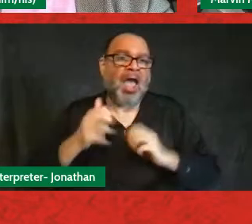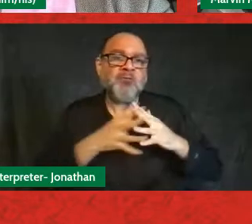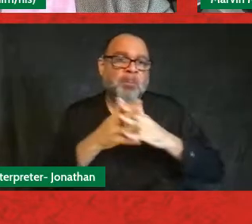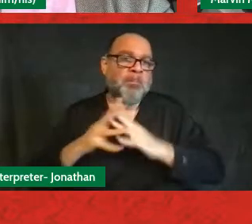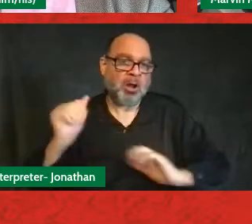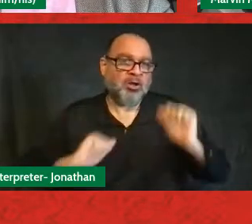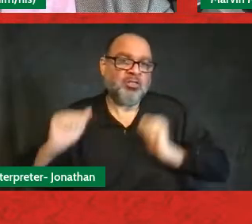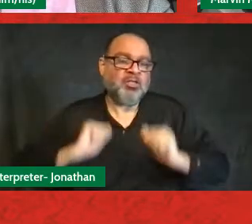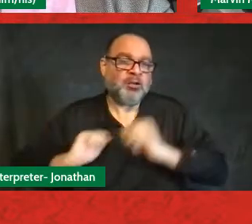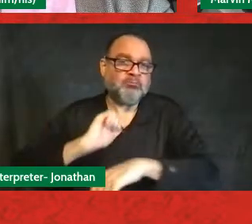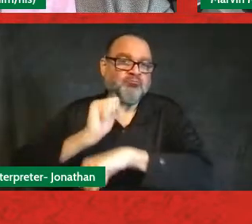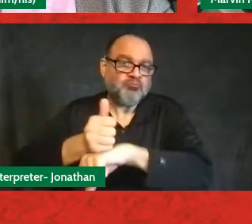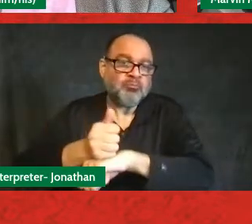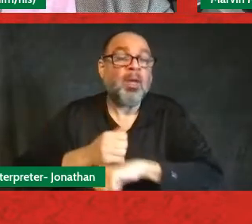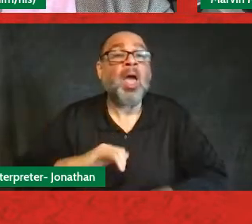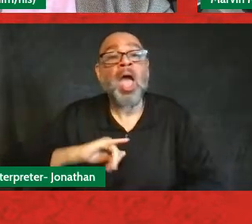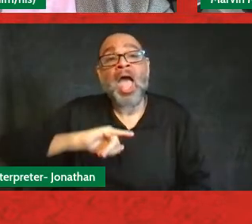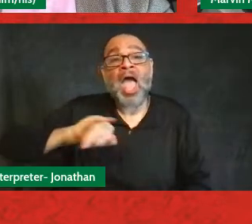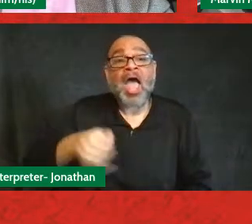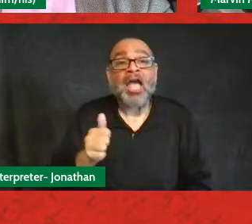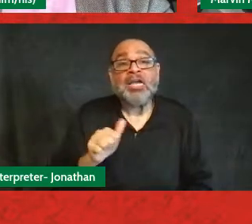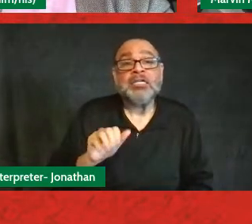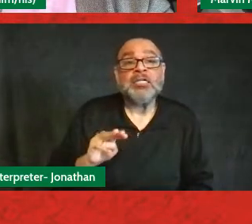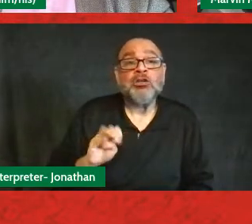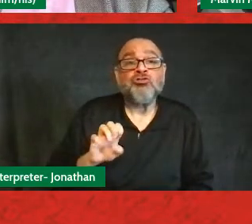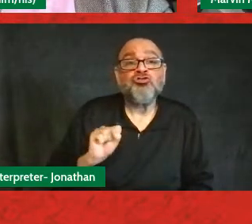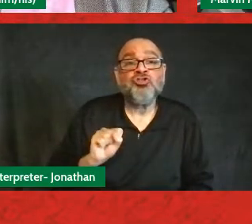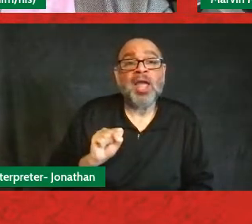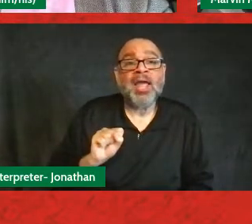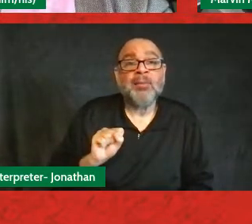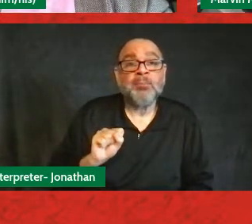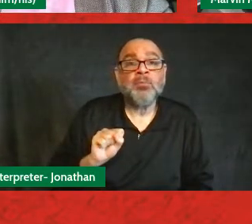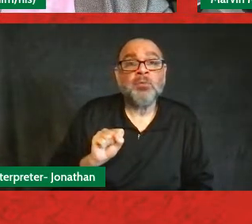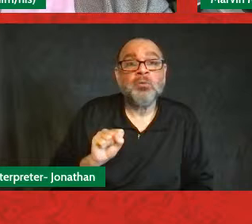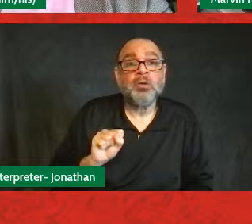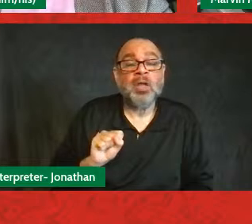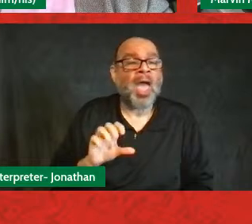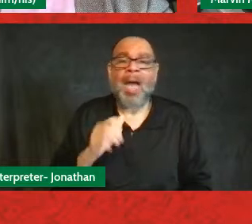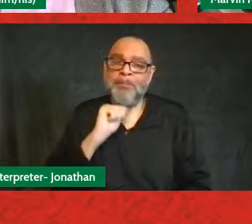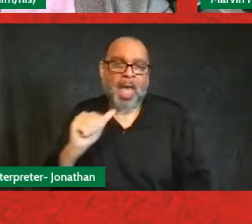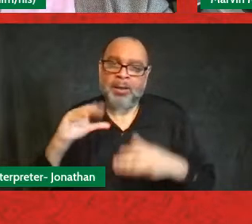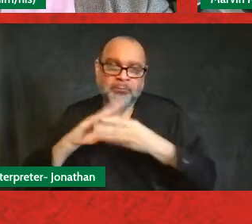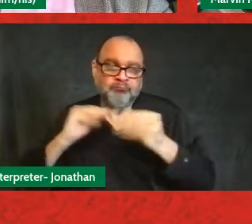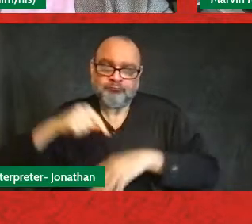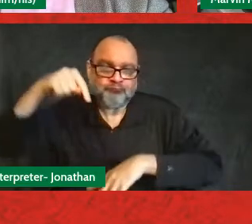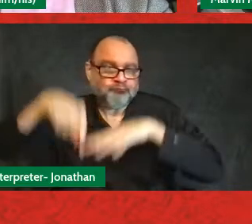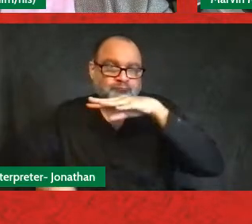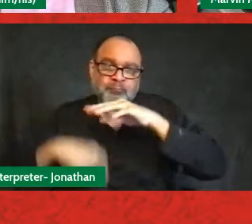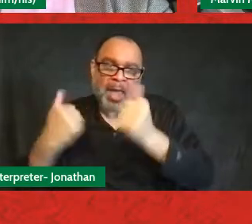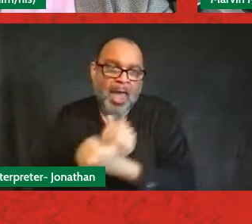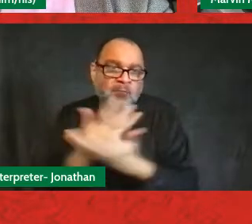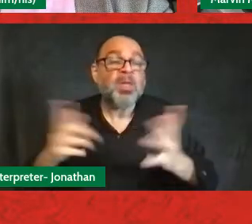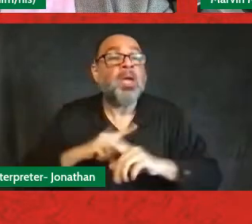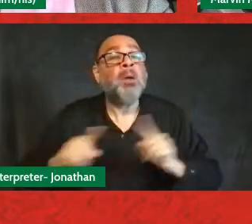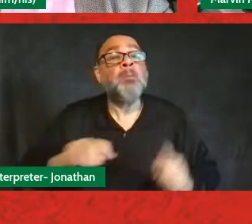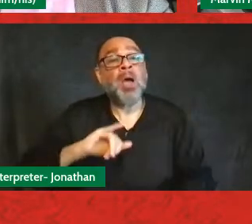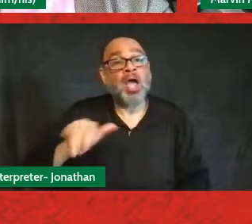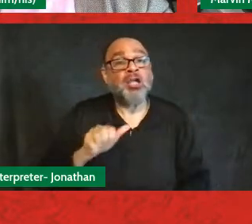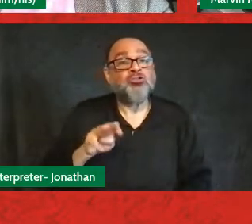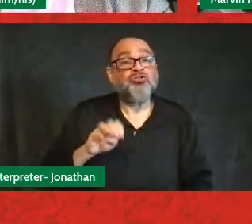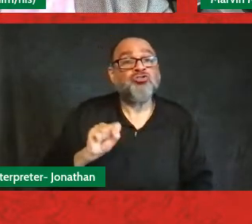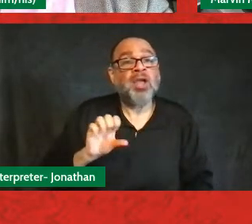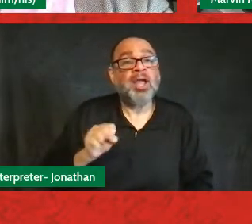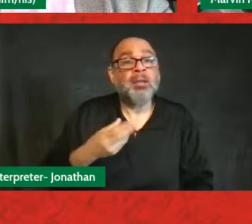earlier. James Hewlett, and I'm not going to tell the whole story, but James Hewlett had a situation where this